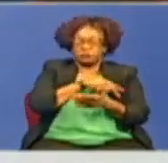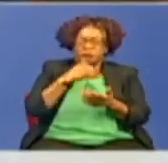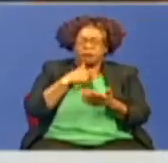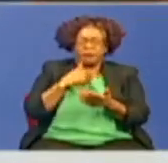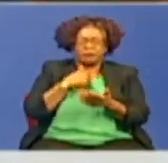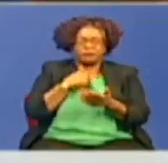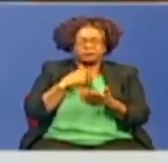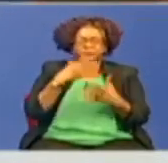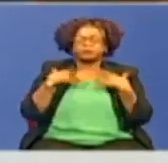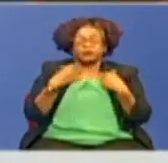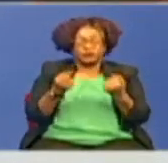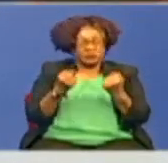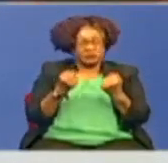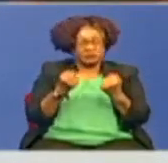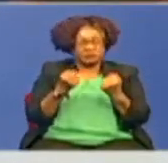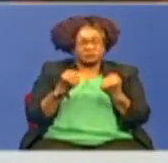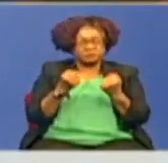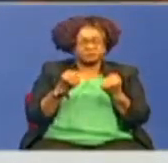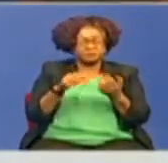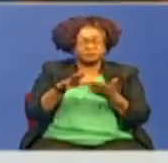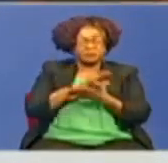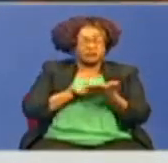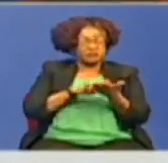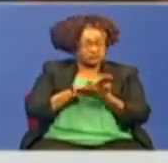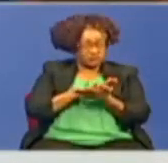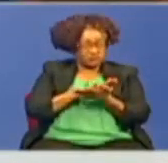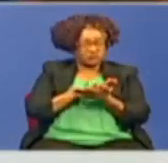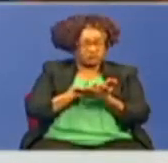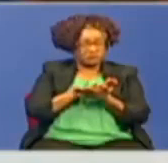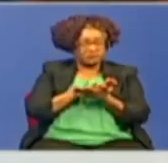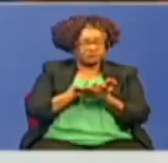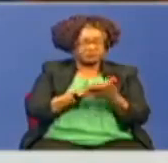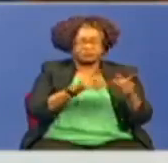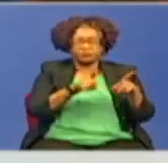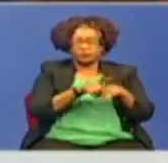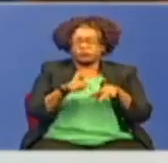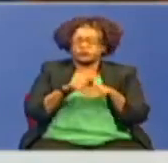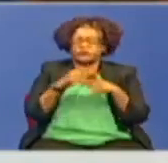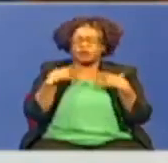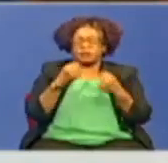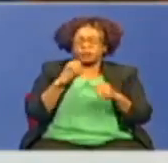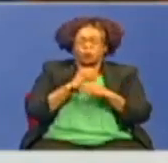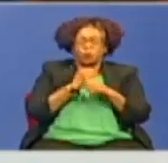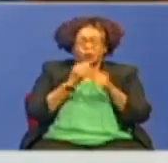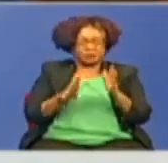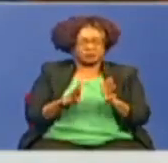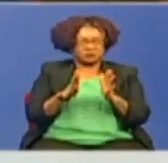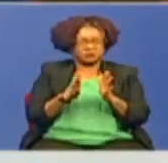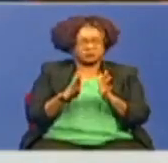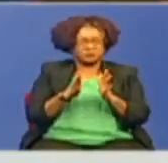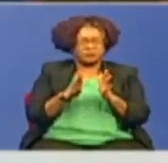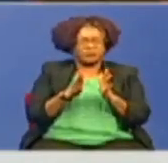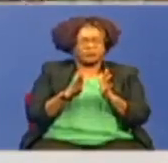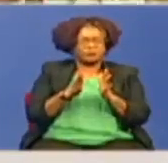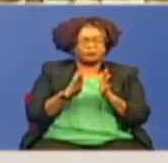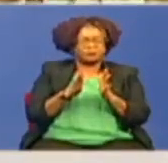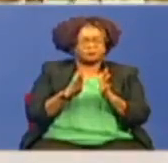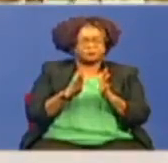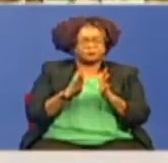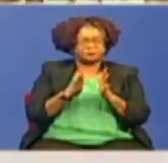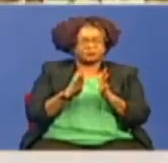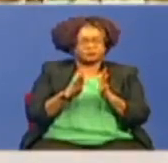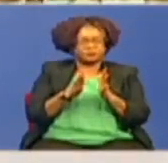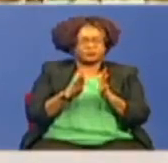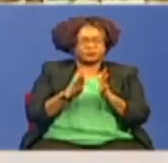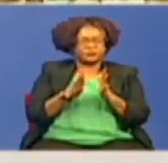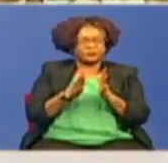health industry and for the healthcare workers, the frontline healthcare workers. It,